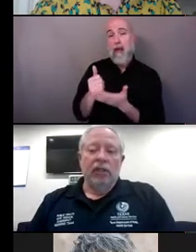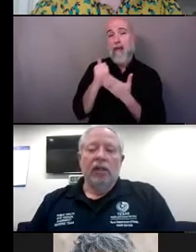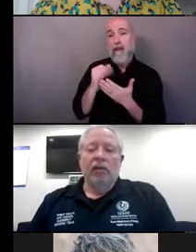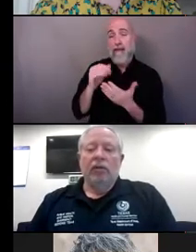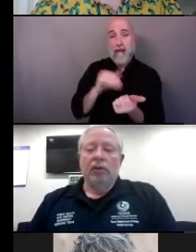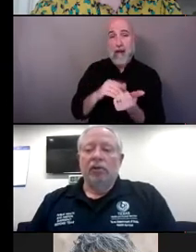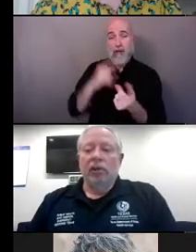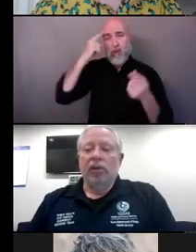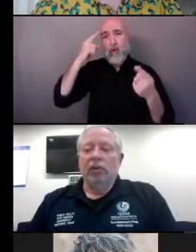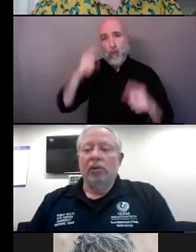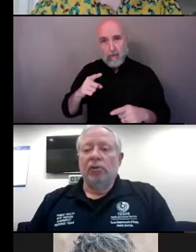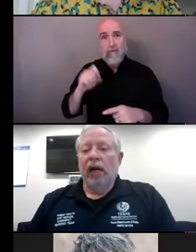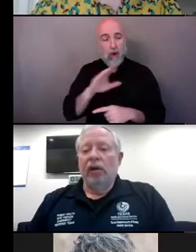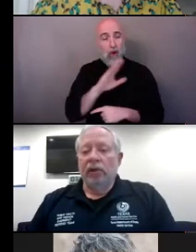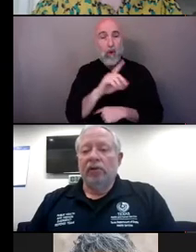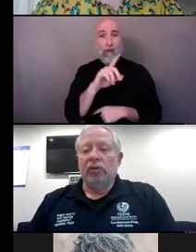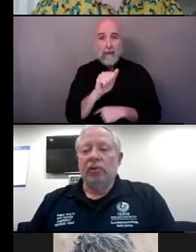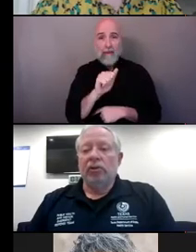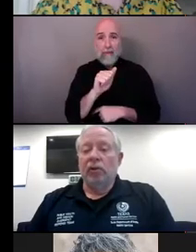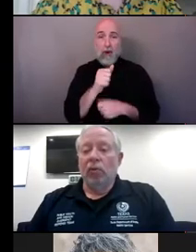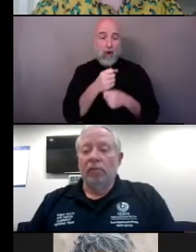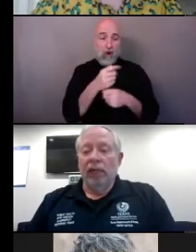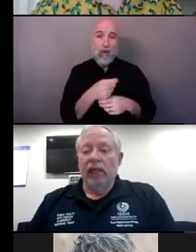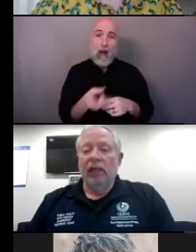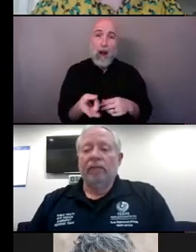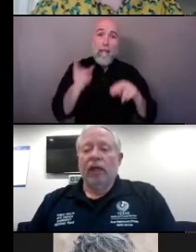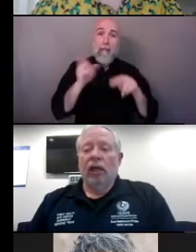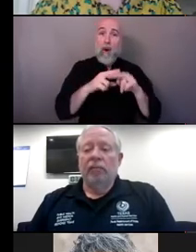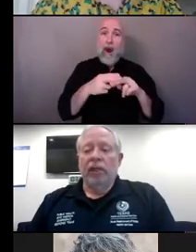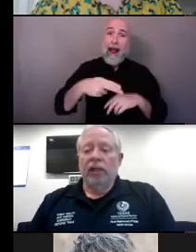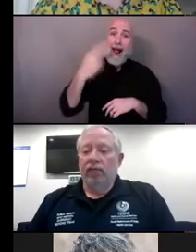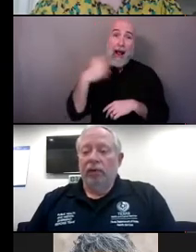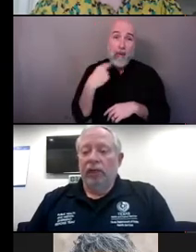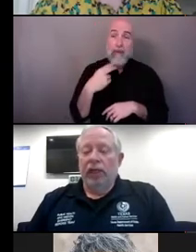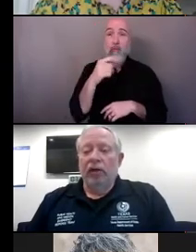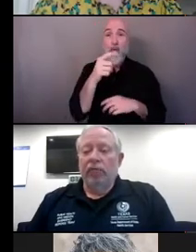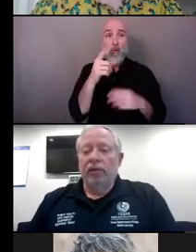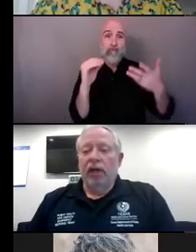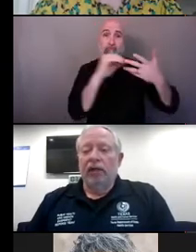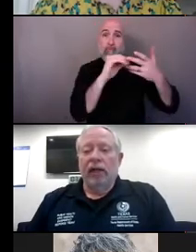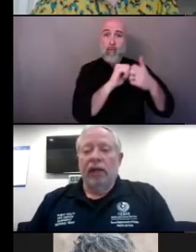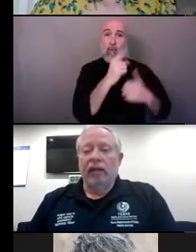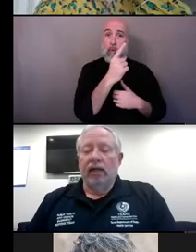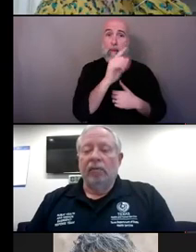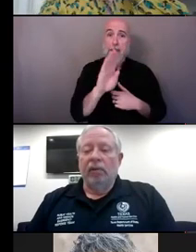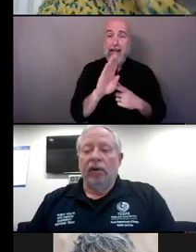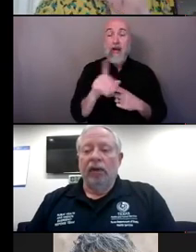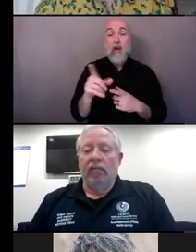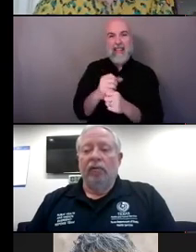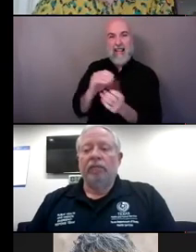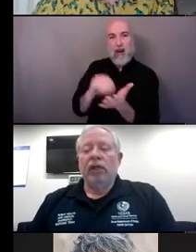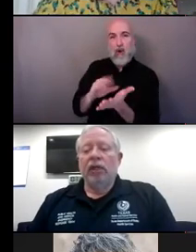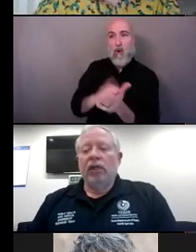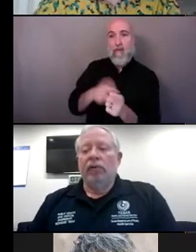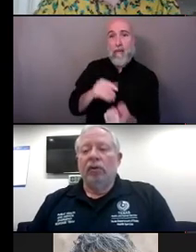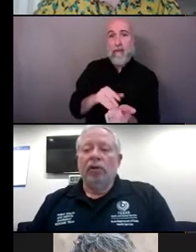agrees that your disability puts you at higher risk or puts you in 1B, that if you could get a note from the doctor, I think that would be very